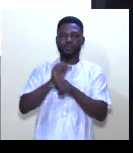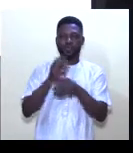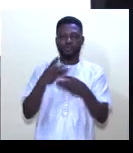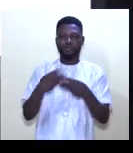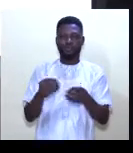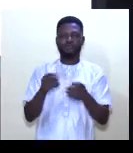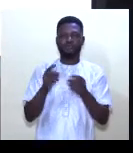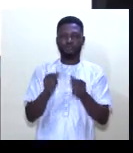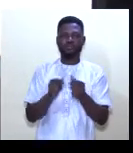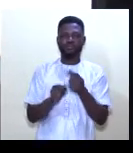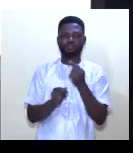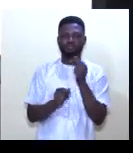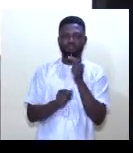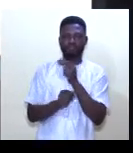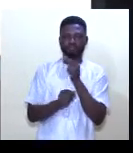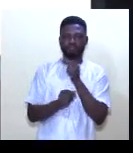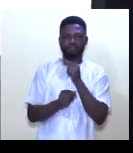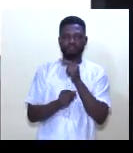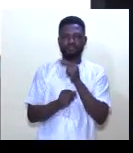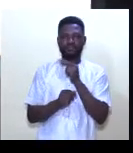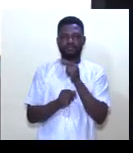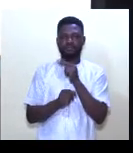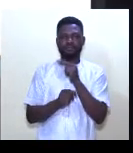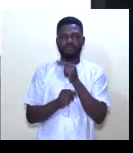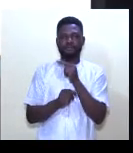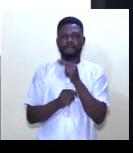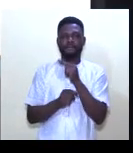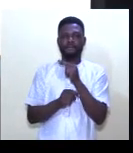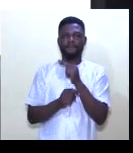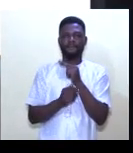that out quickly and select your answer from here.